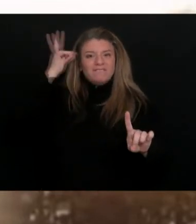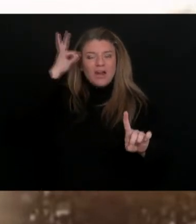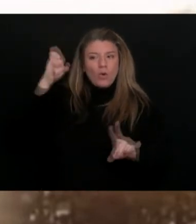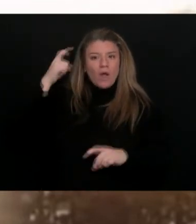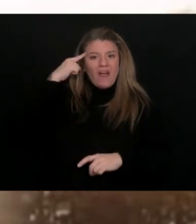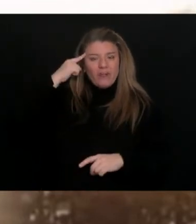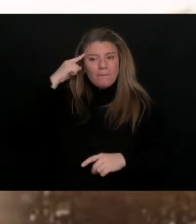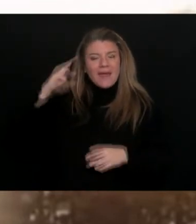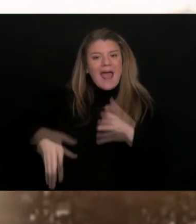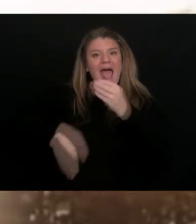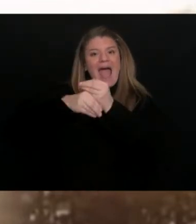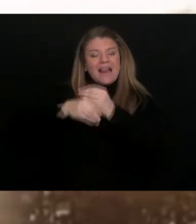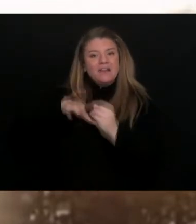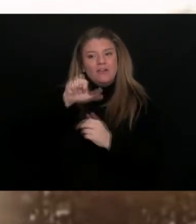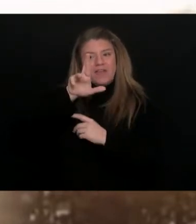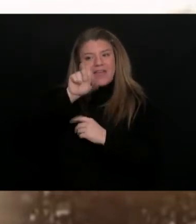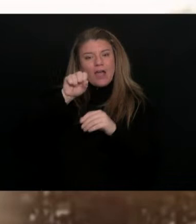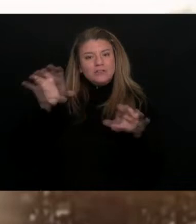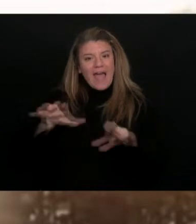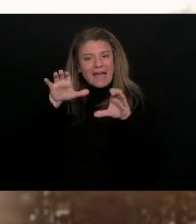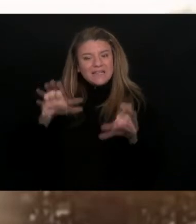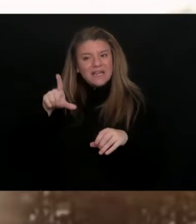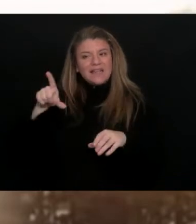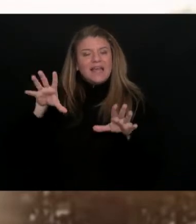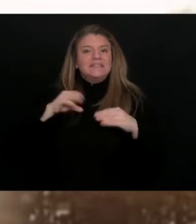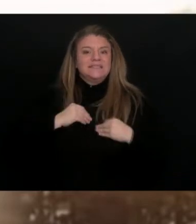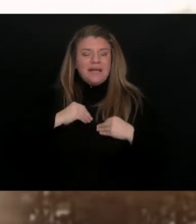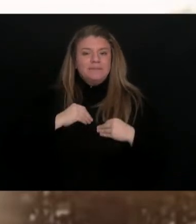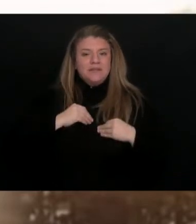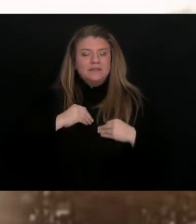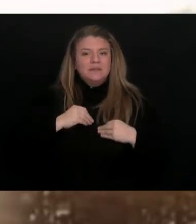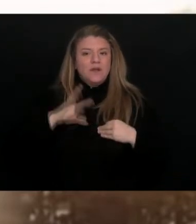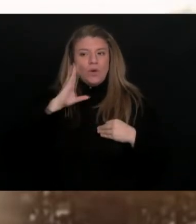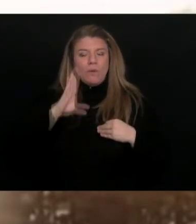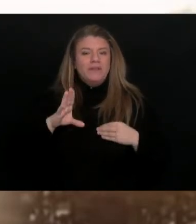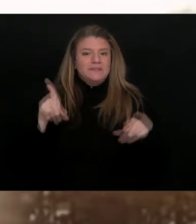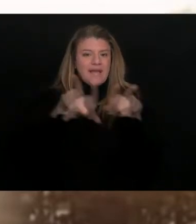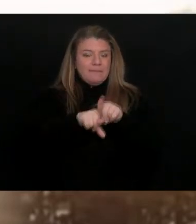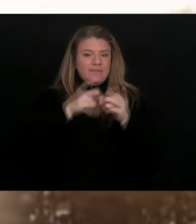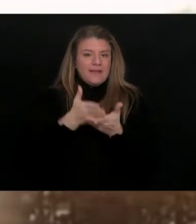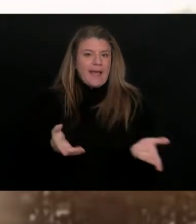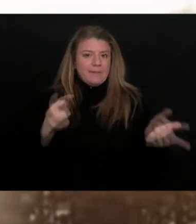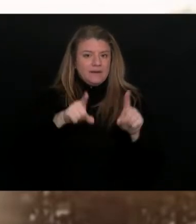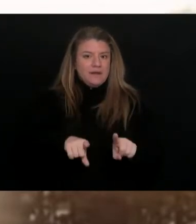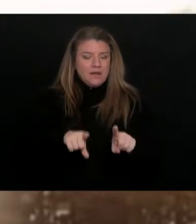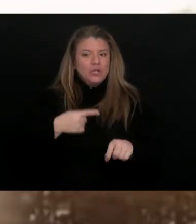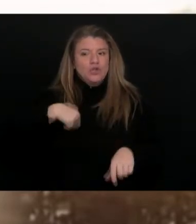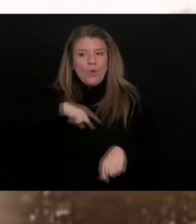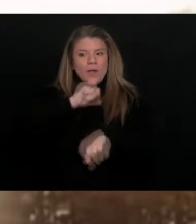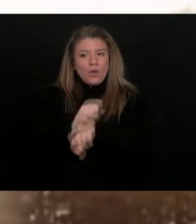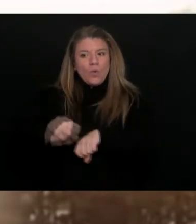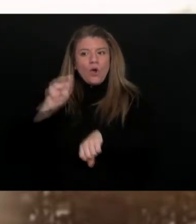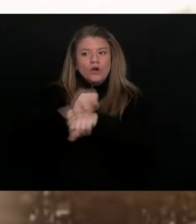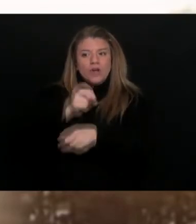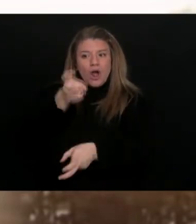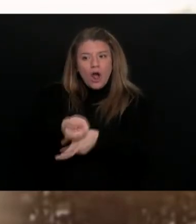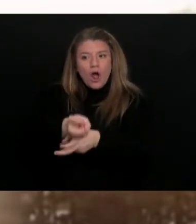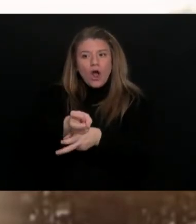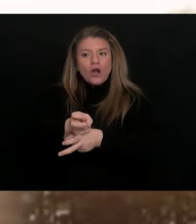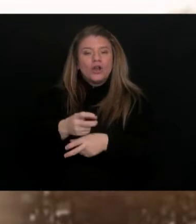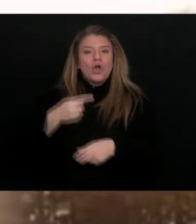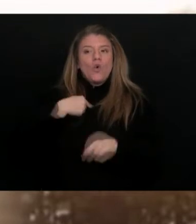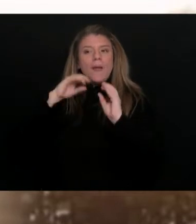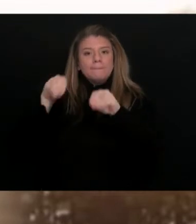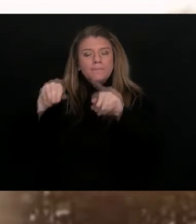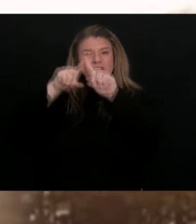into the CARES Act, they accepted that there was going to be liability just like this. And so, but we worked really hard. We put in a lot of